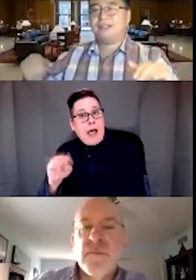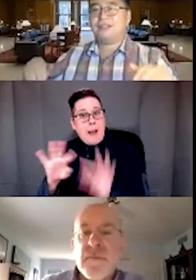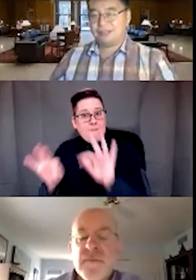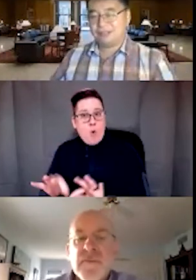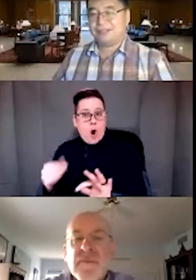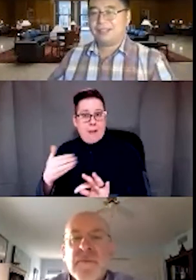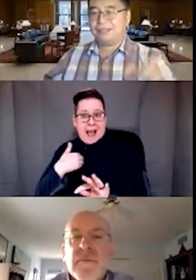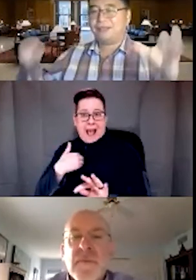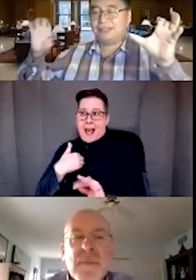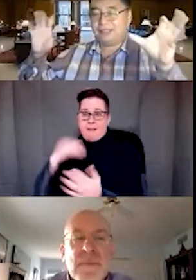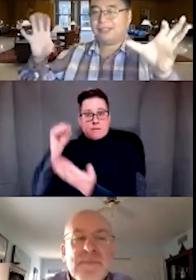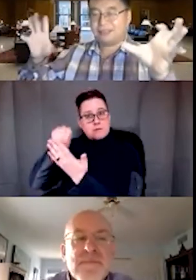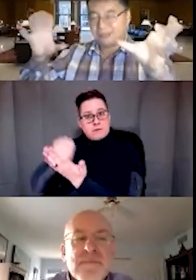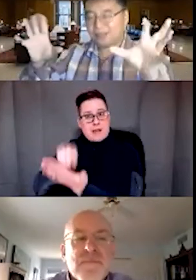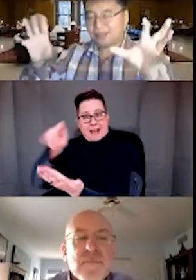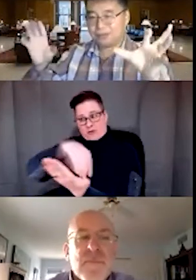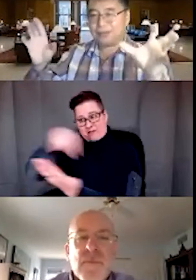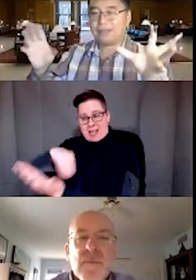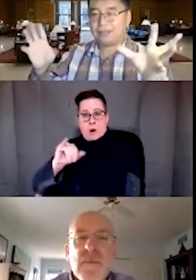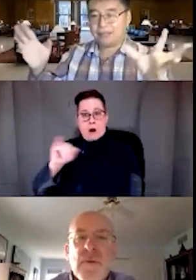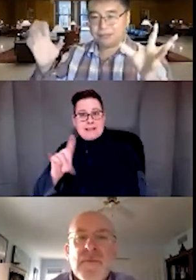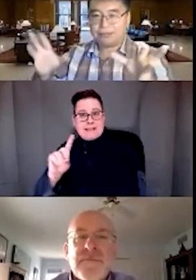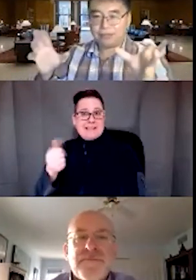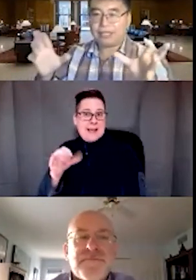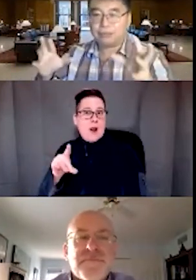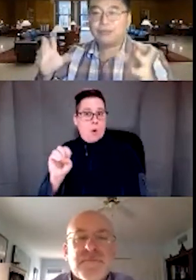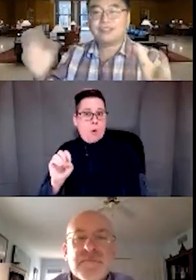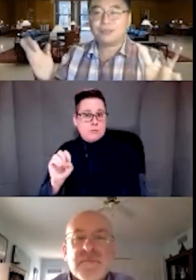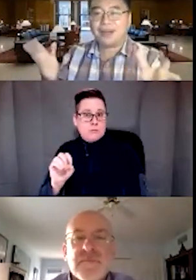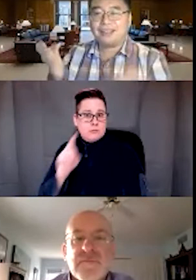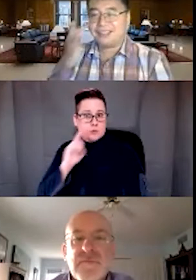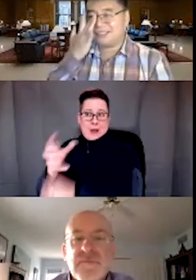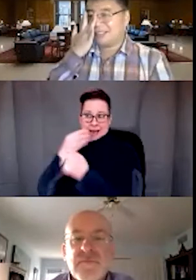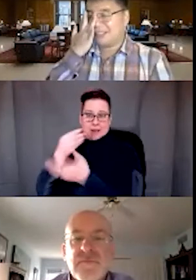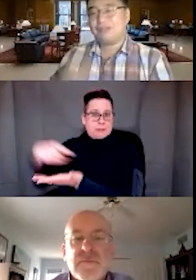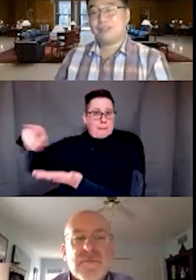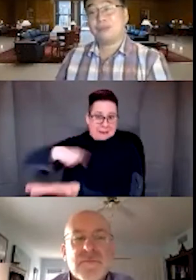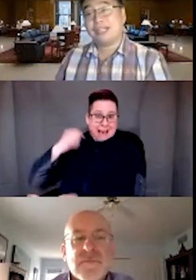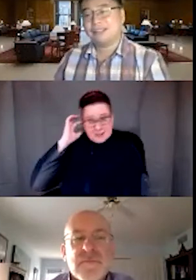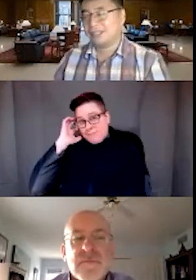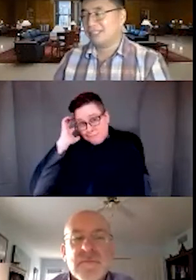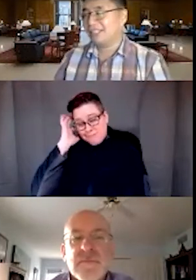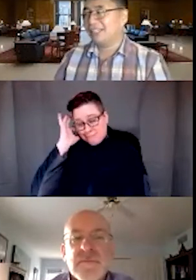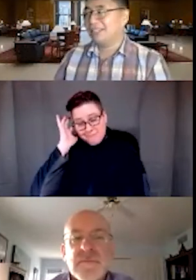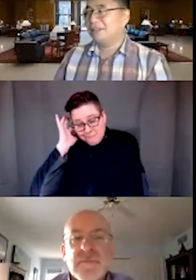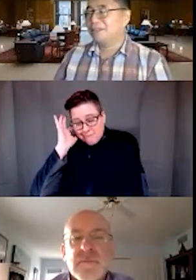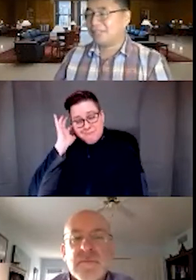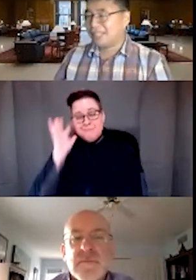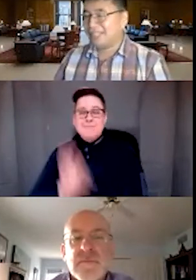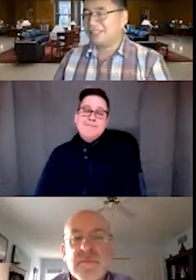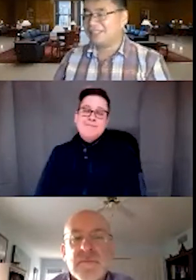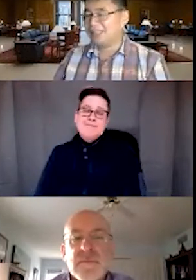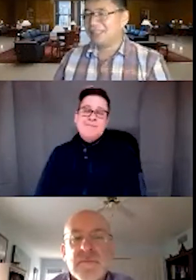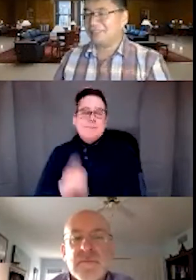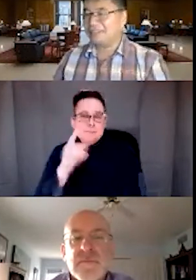have to enter, right, for ICD-10 codes as reasons why these services were rendered, right? But the